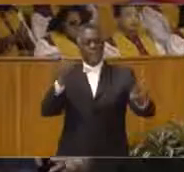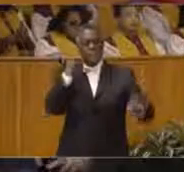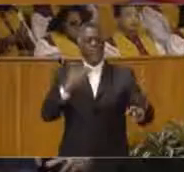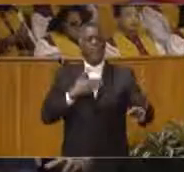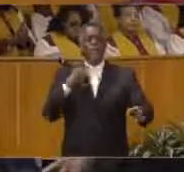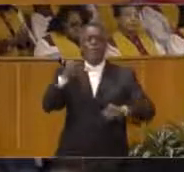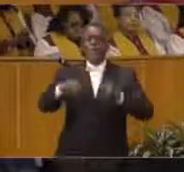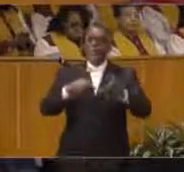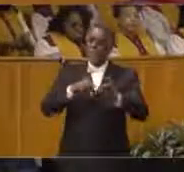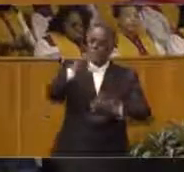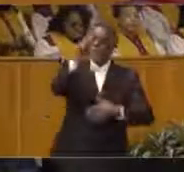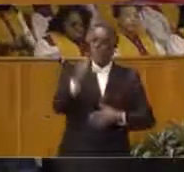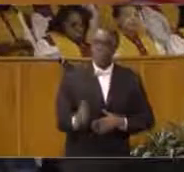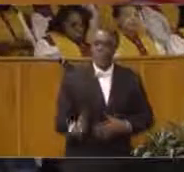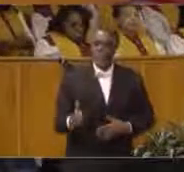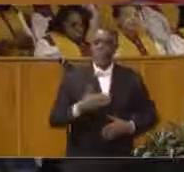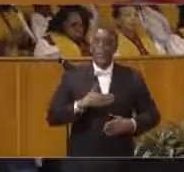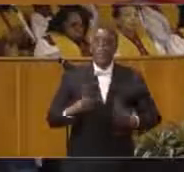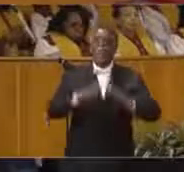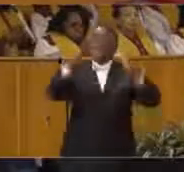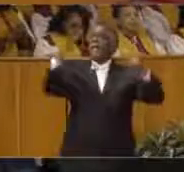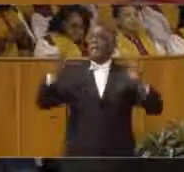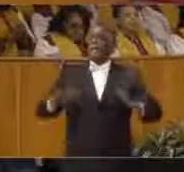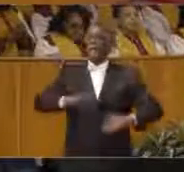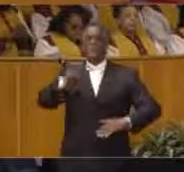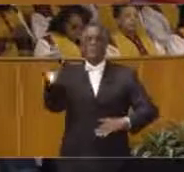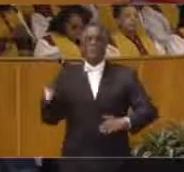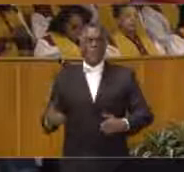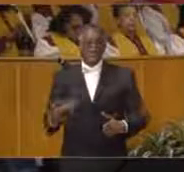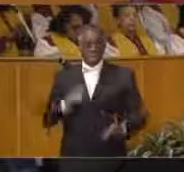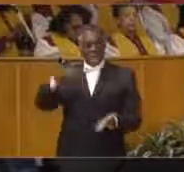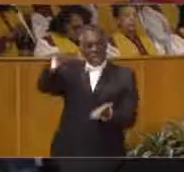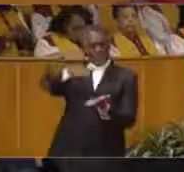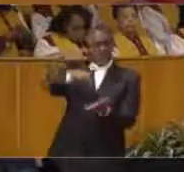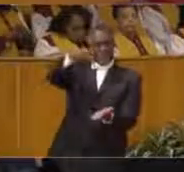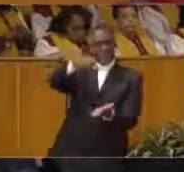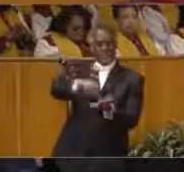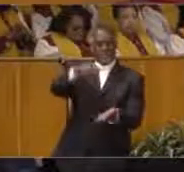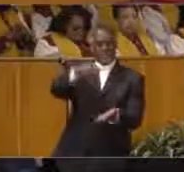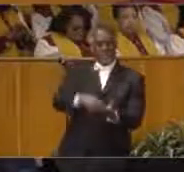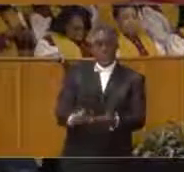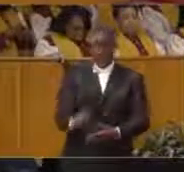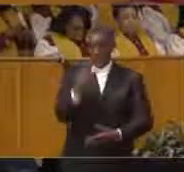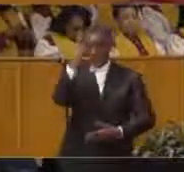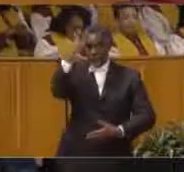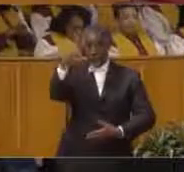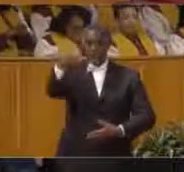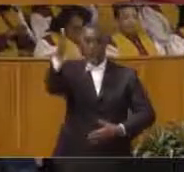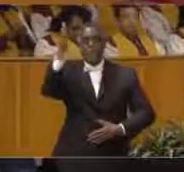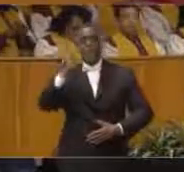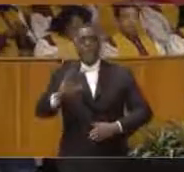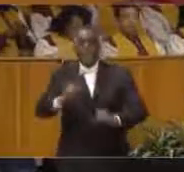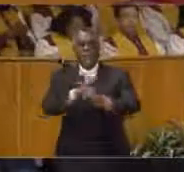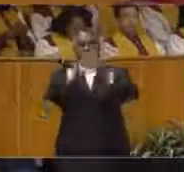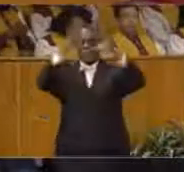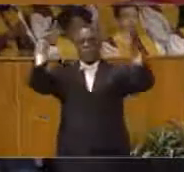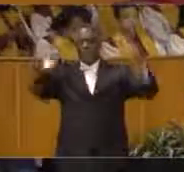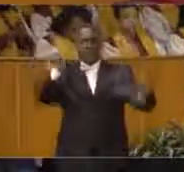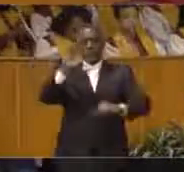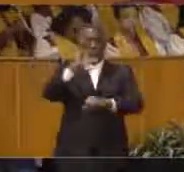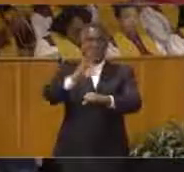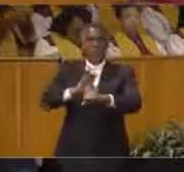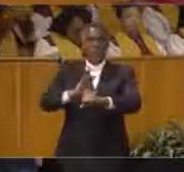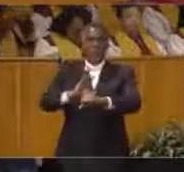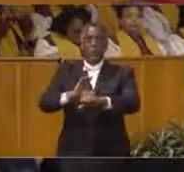my people would tithe, my house would never be in debt. Hear me, this deep. God's vision for a